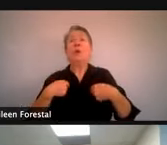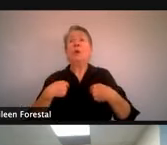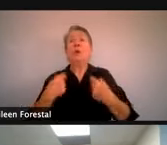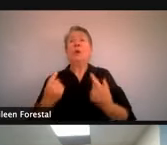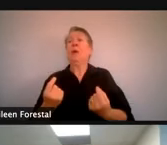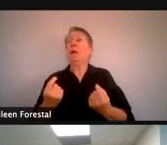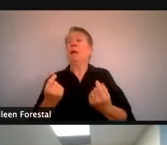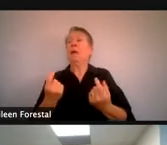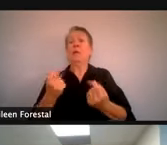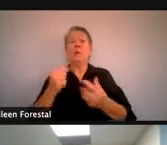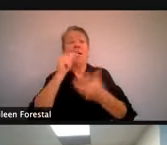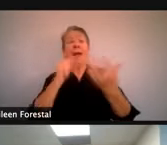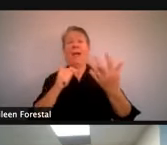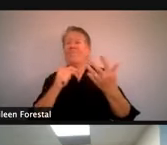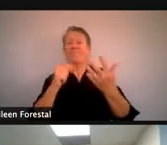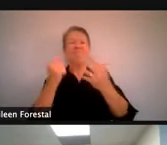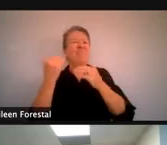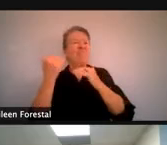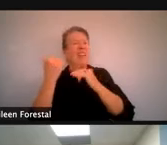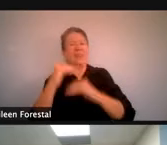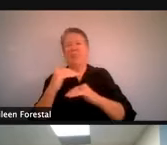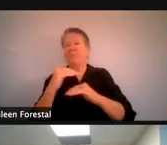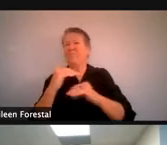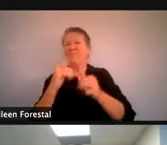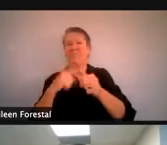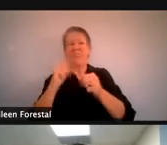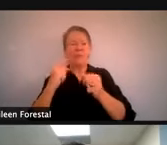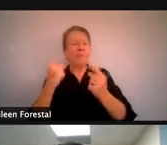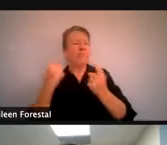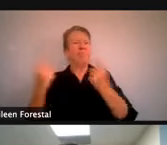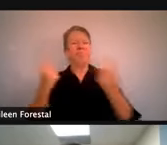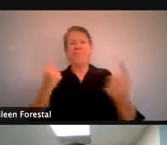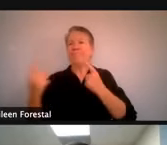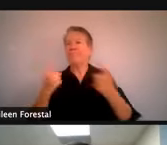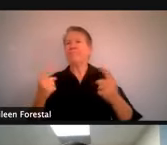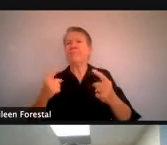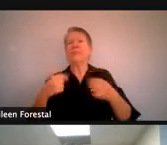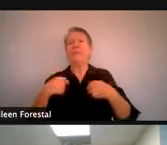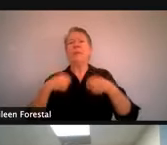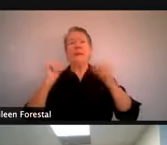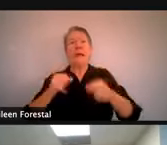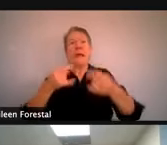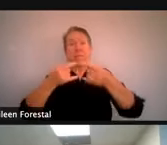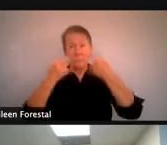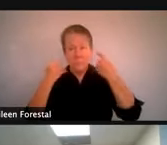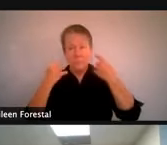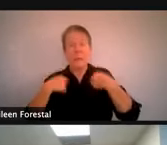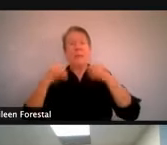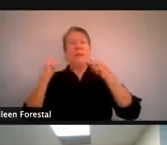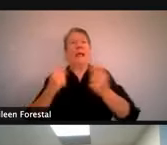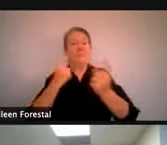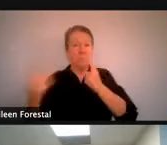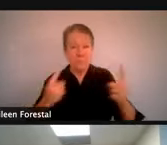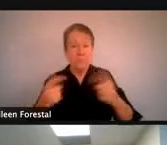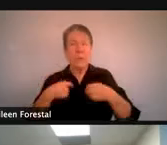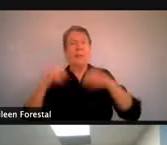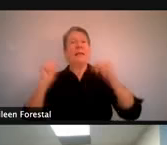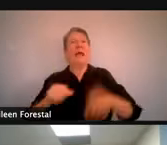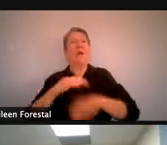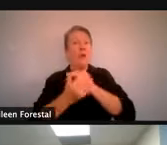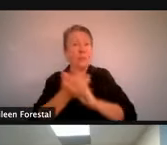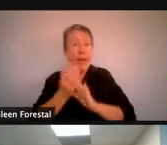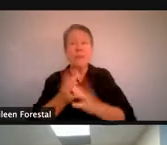distancing, face covering, washing hands with soap, take yourself off the field if you don't feel well, or if you've been